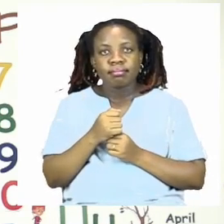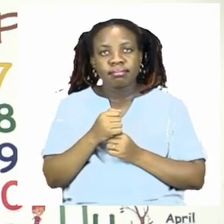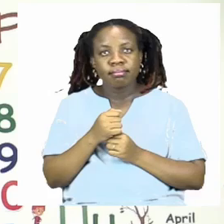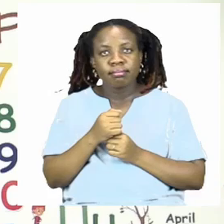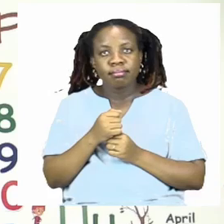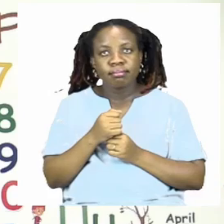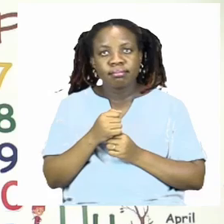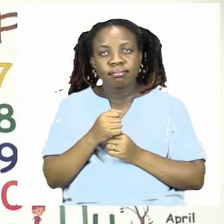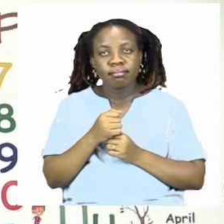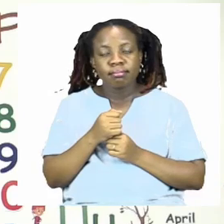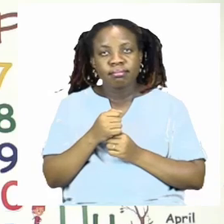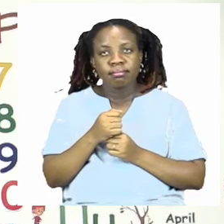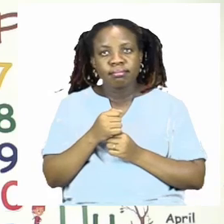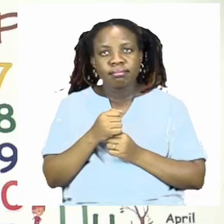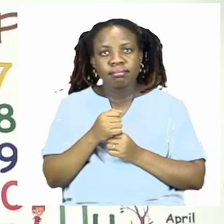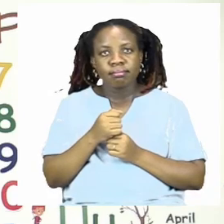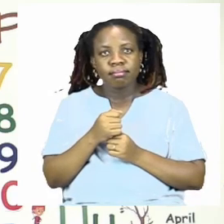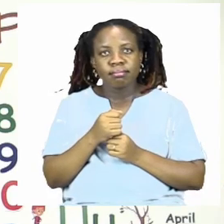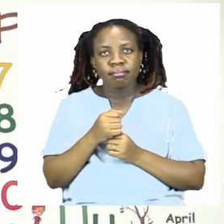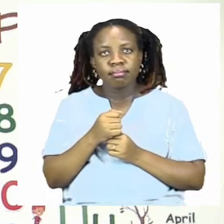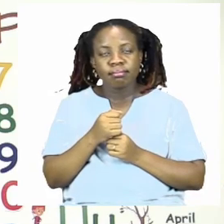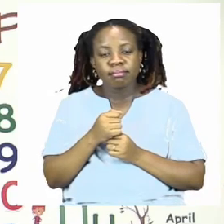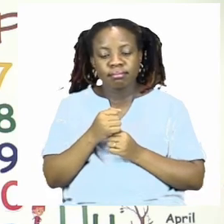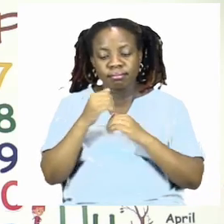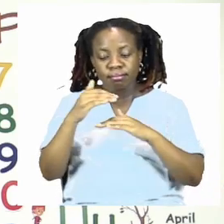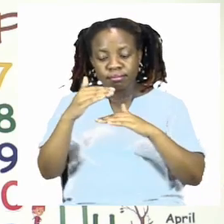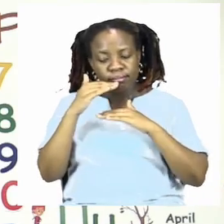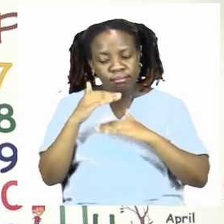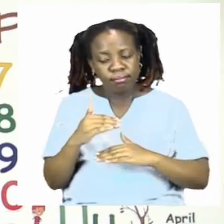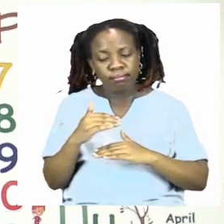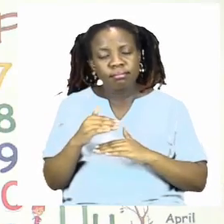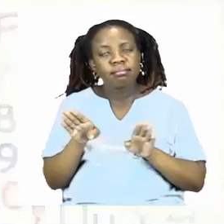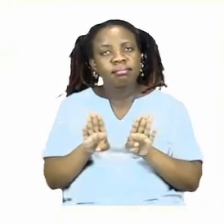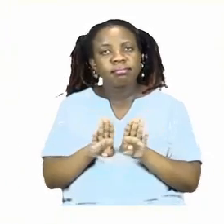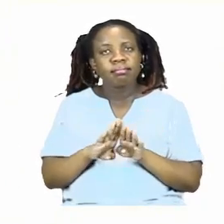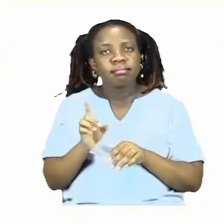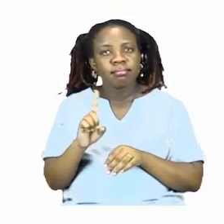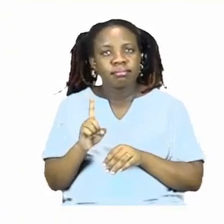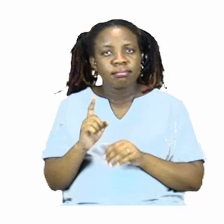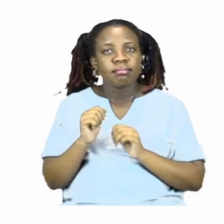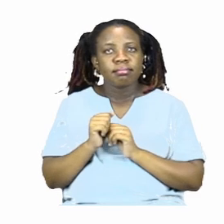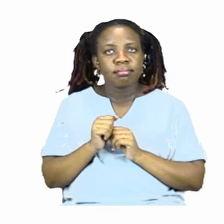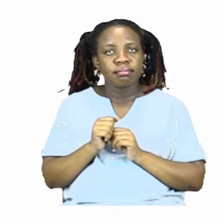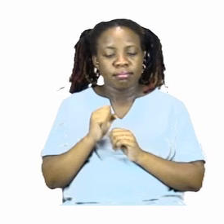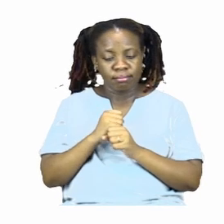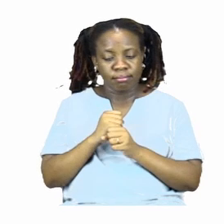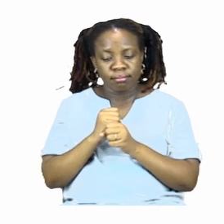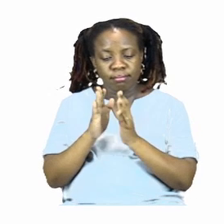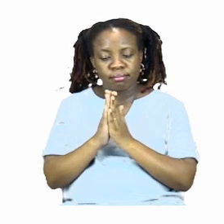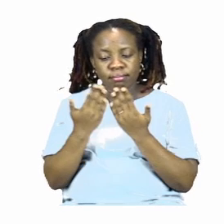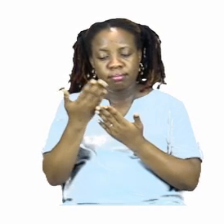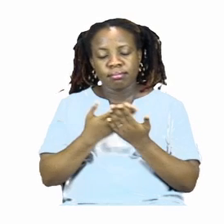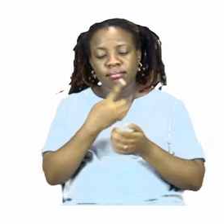part of the activity, let's quickly see what we have to do there. So let's go back to our booklets. It says,